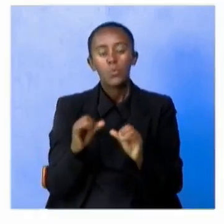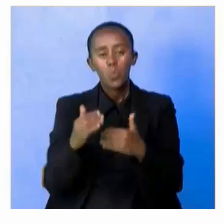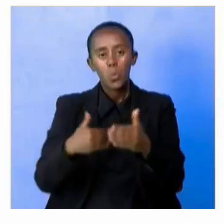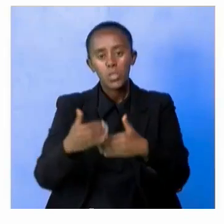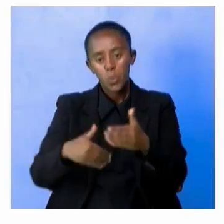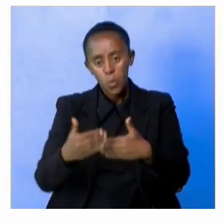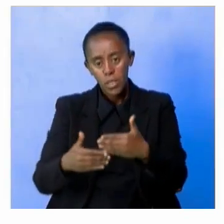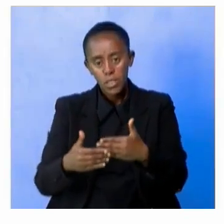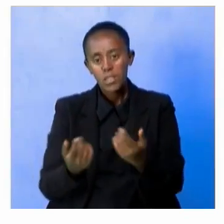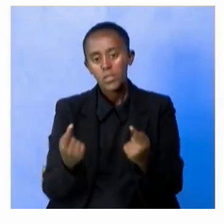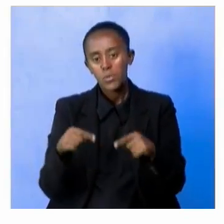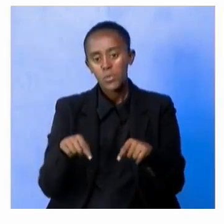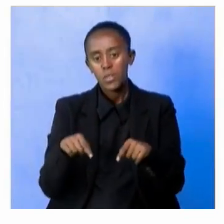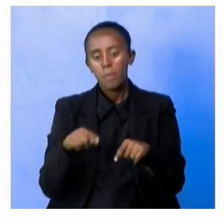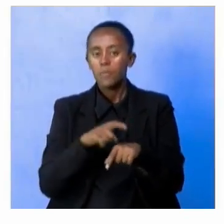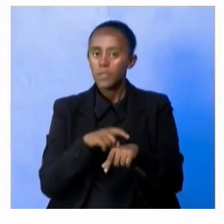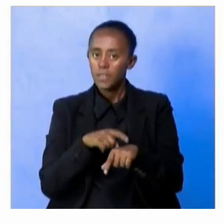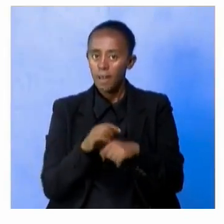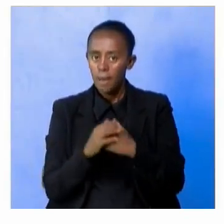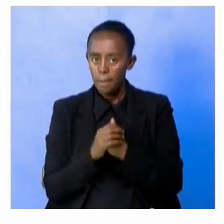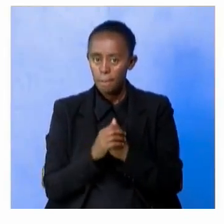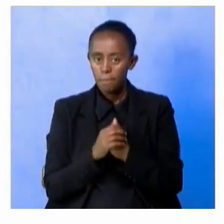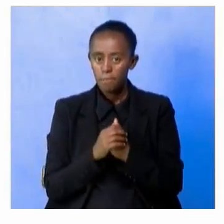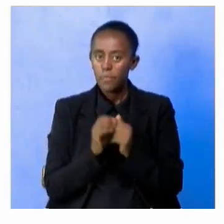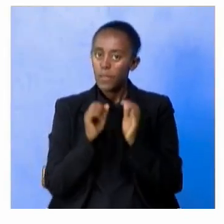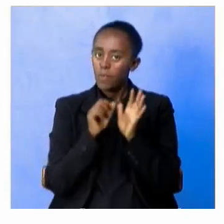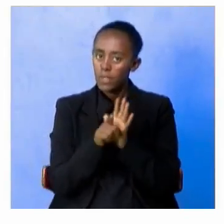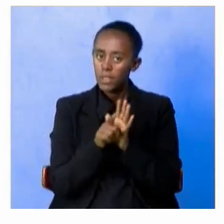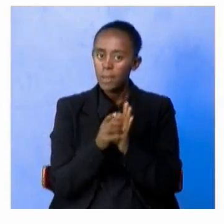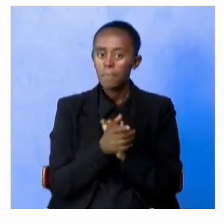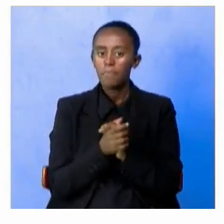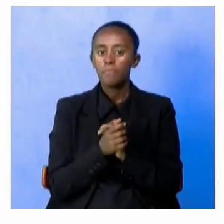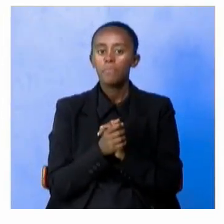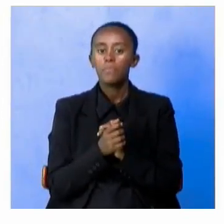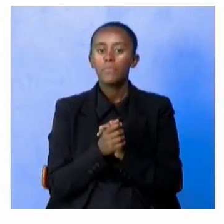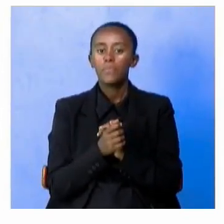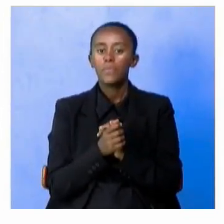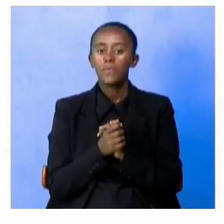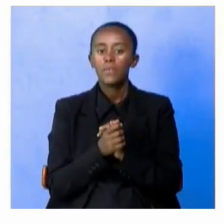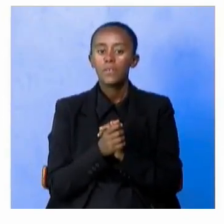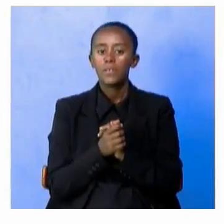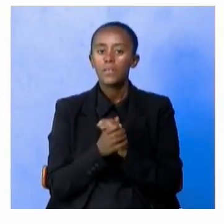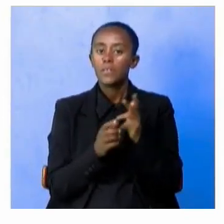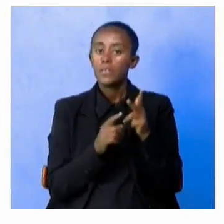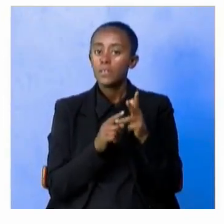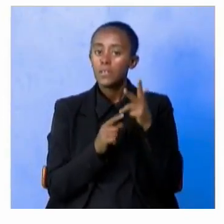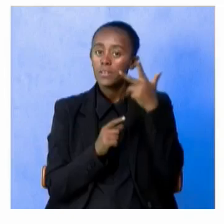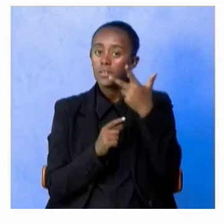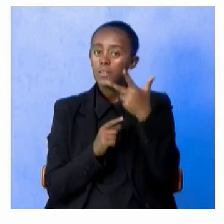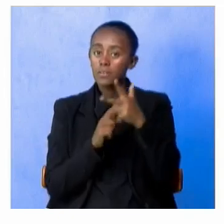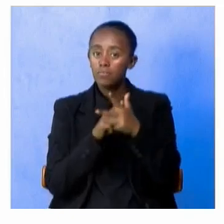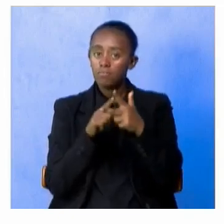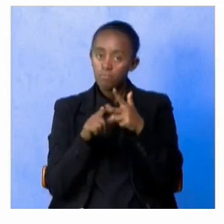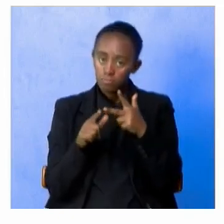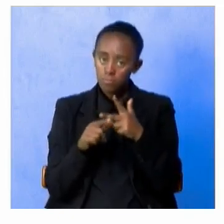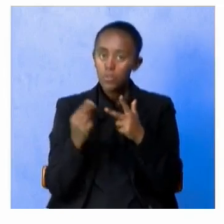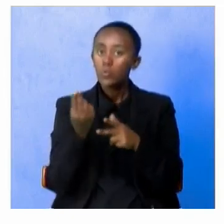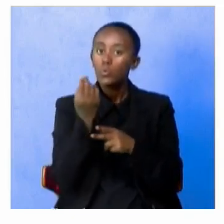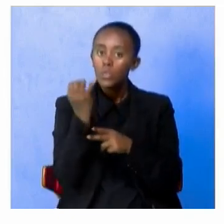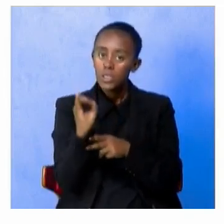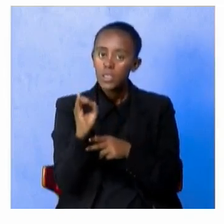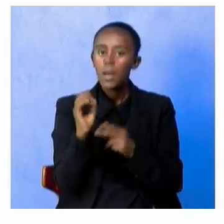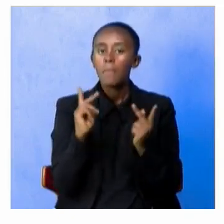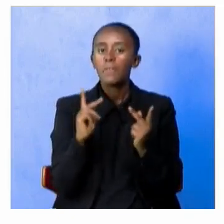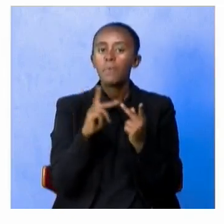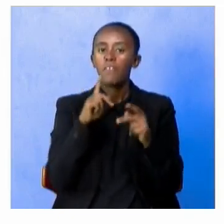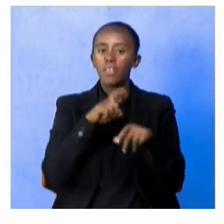consequence to the present time. For example, we said there are 3 main ways of using the